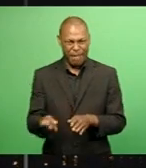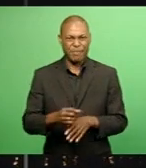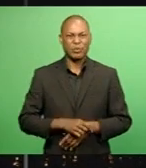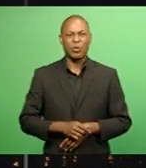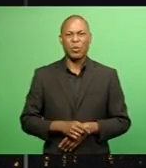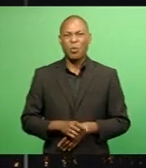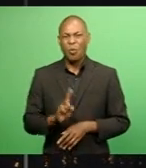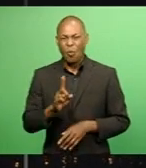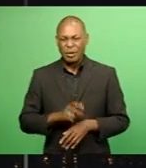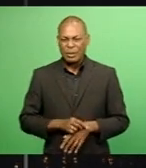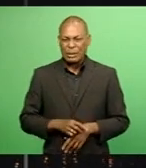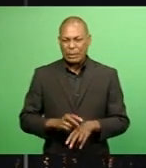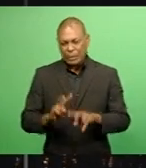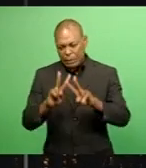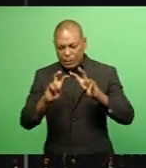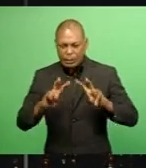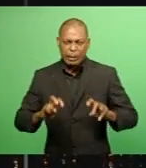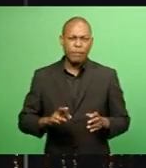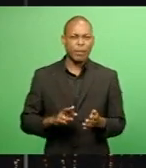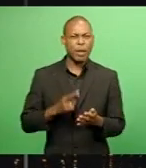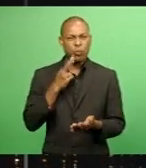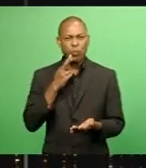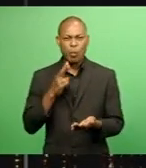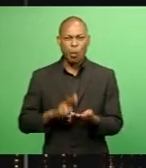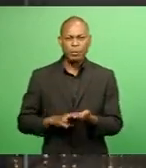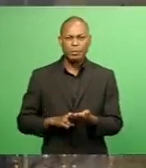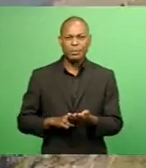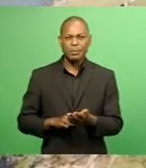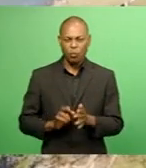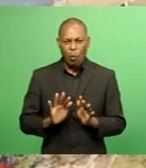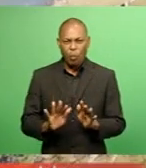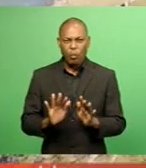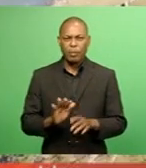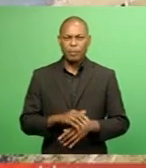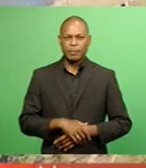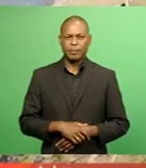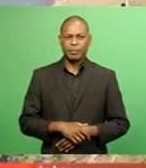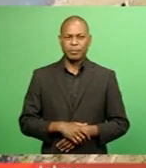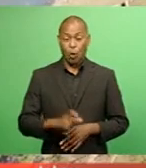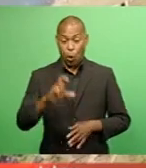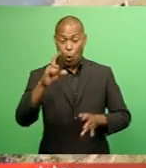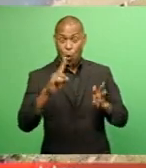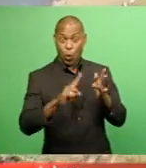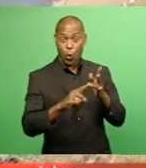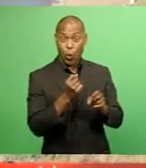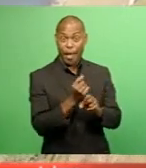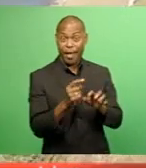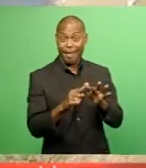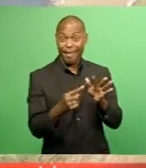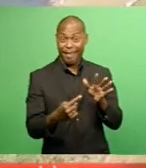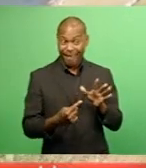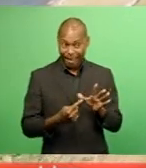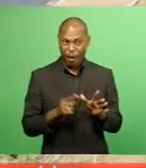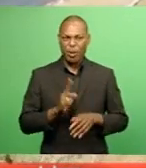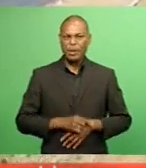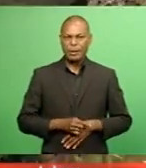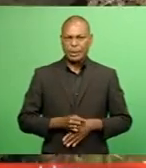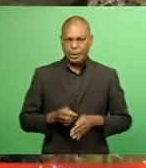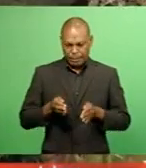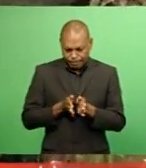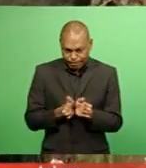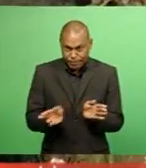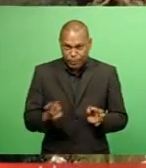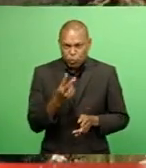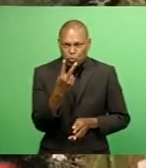geological survey report. Eleanor Turangeviu has more. Thongea village sits at the junction of two rivers, and over